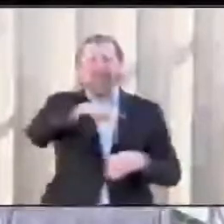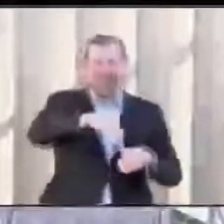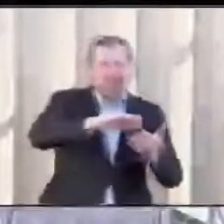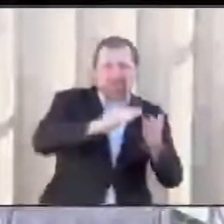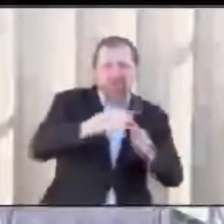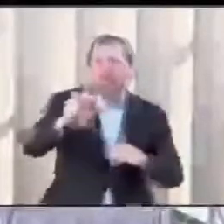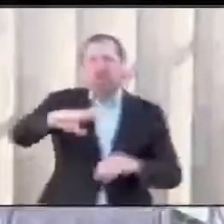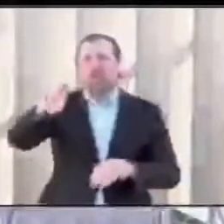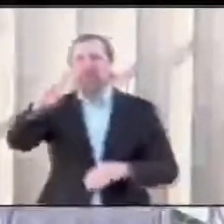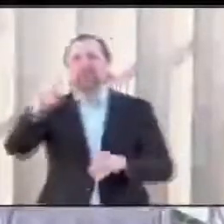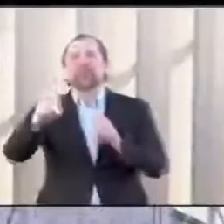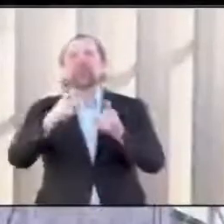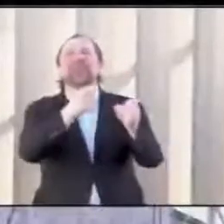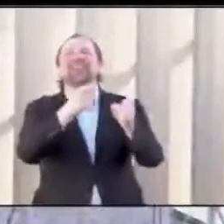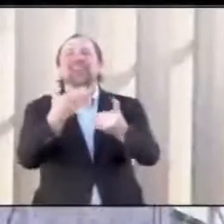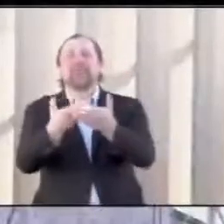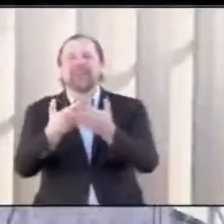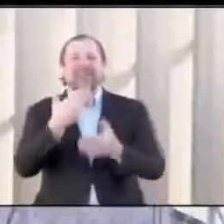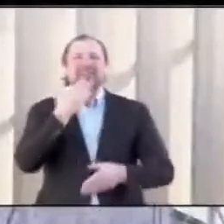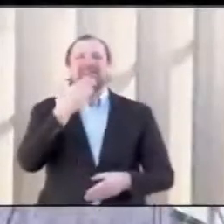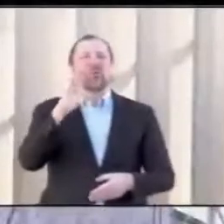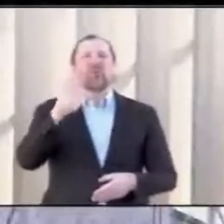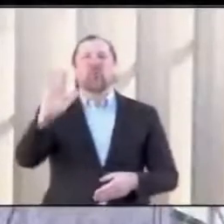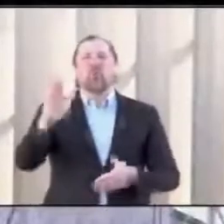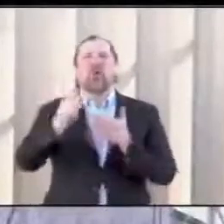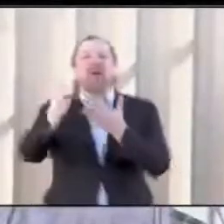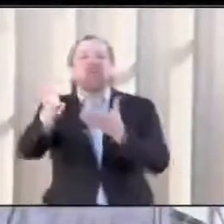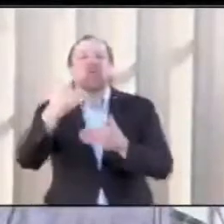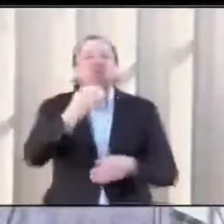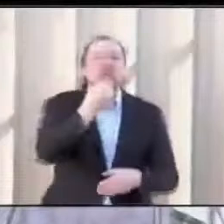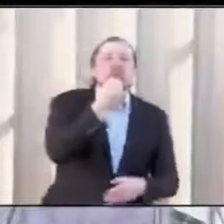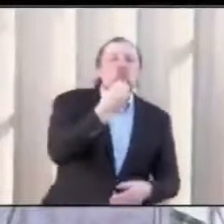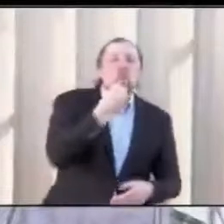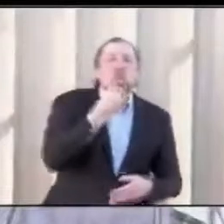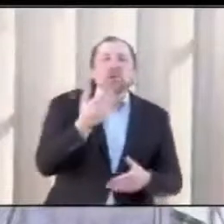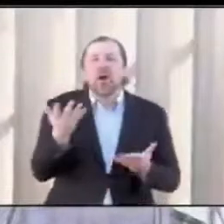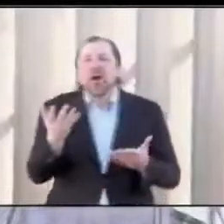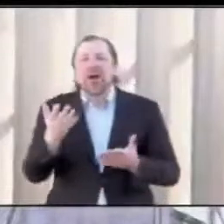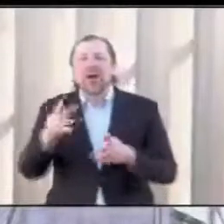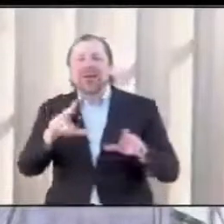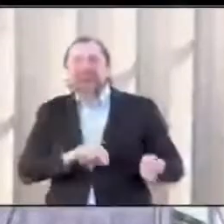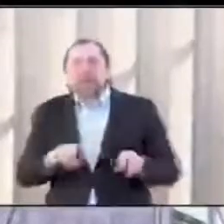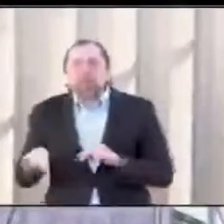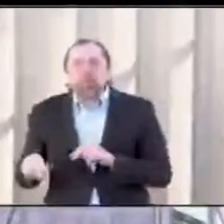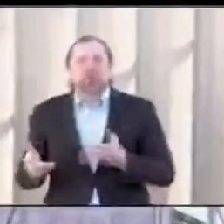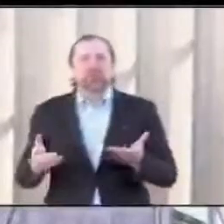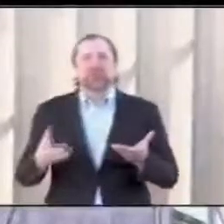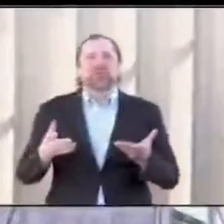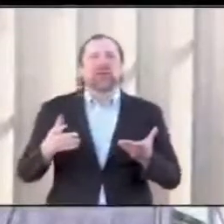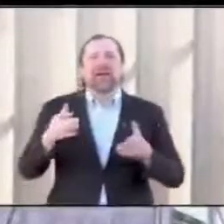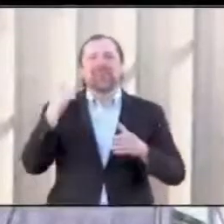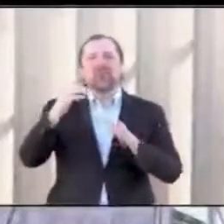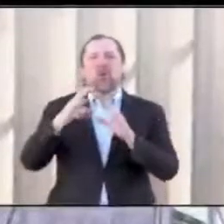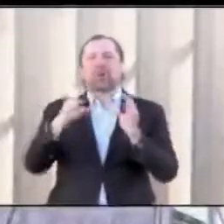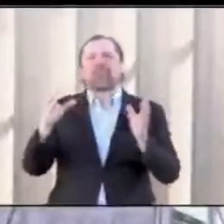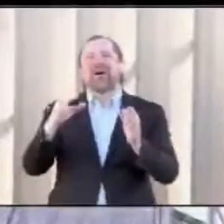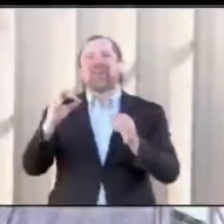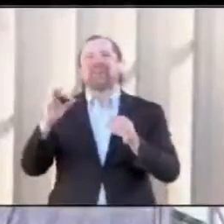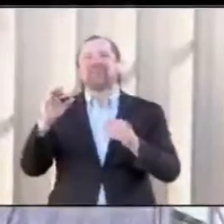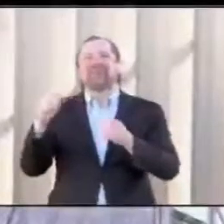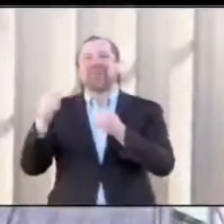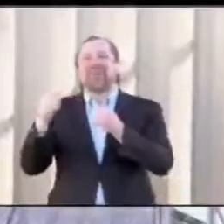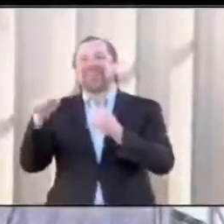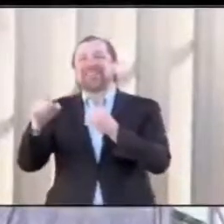States. And I want to thank all of you for your offers of food and diapers. I think for a lot of the foundations, they're